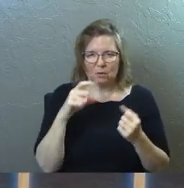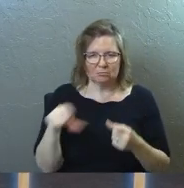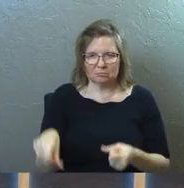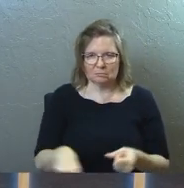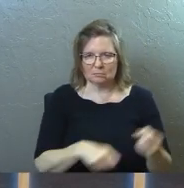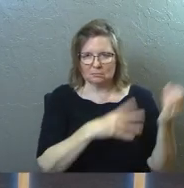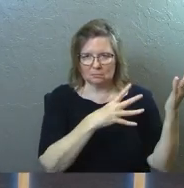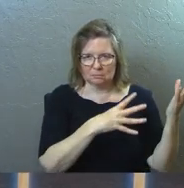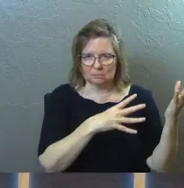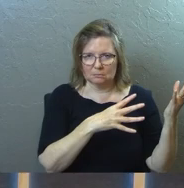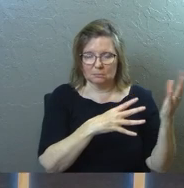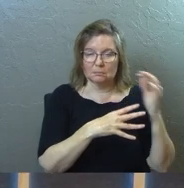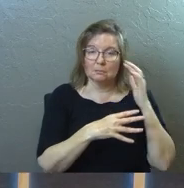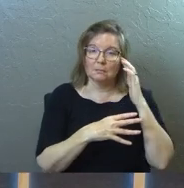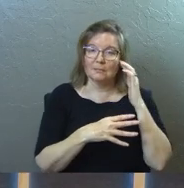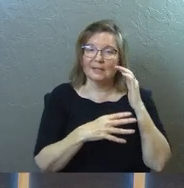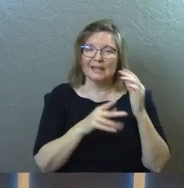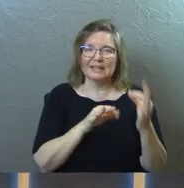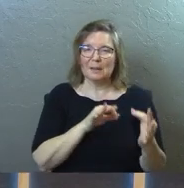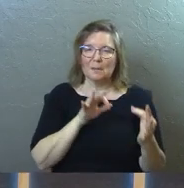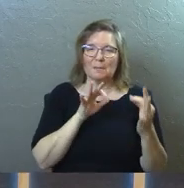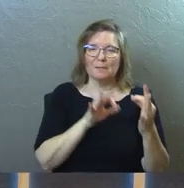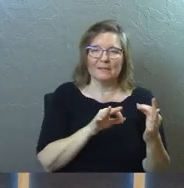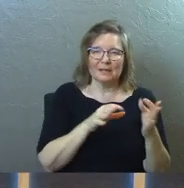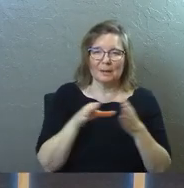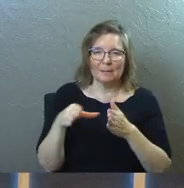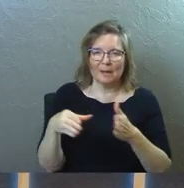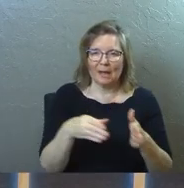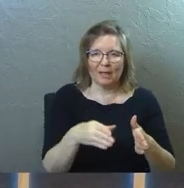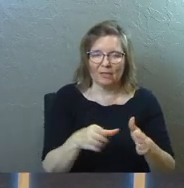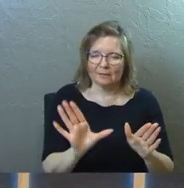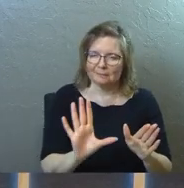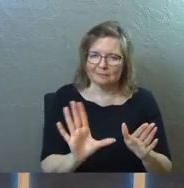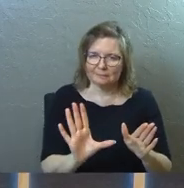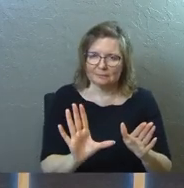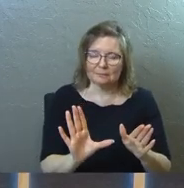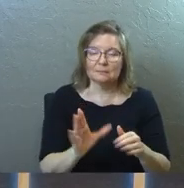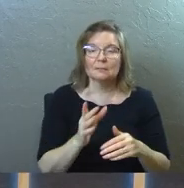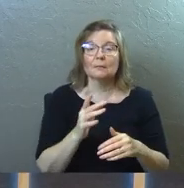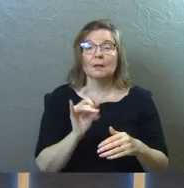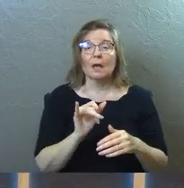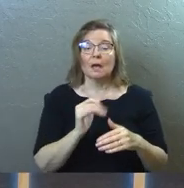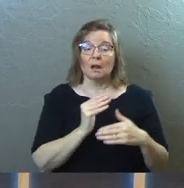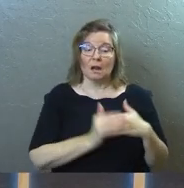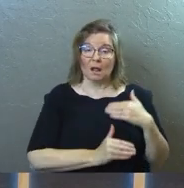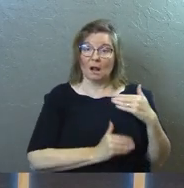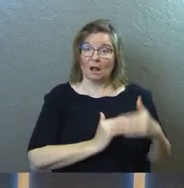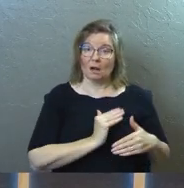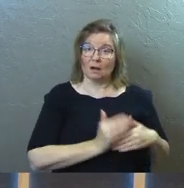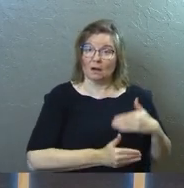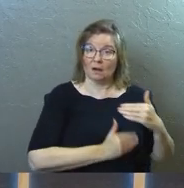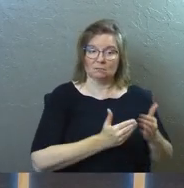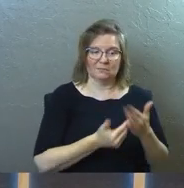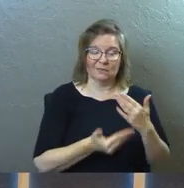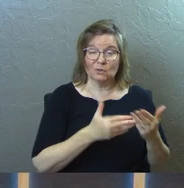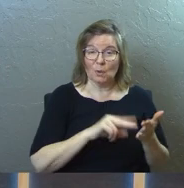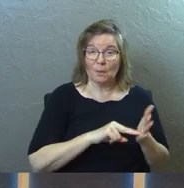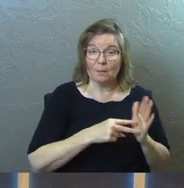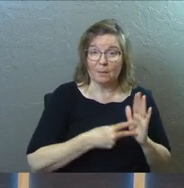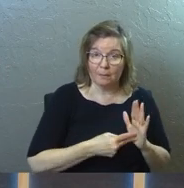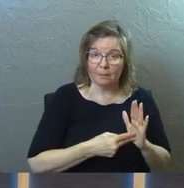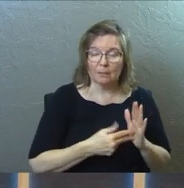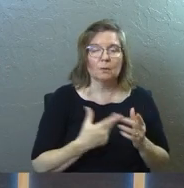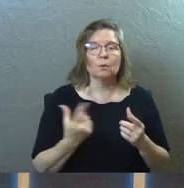you? Amen. It's a perfectionistic pathway. Yes. And as you go down that path, even though you don't mean